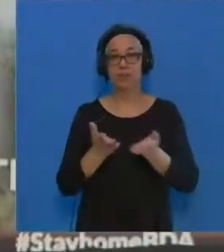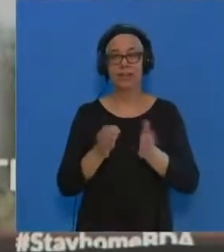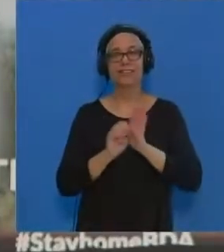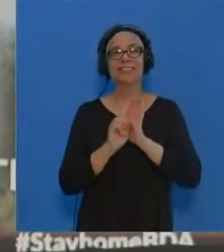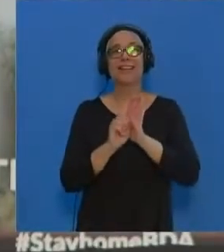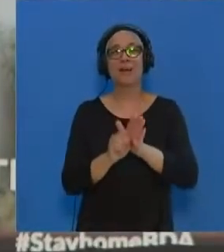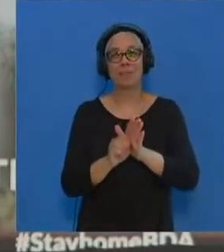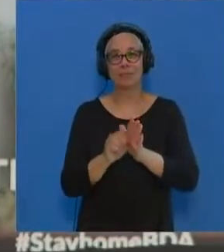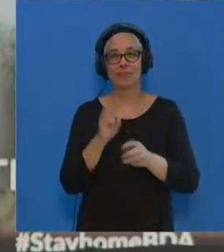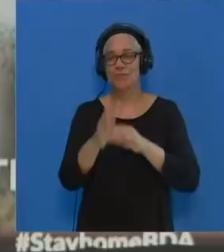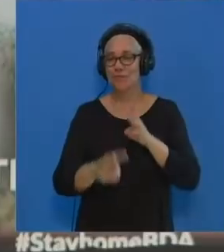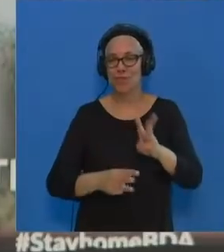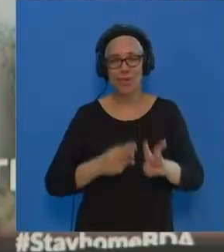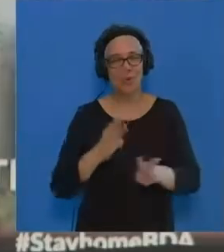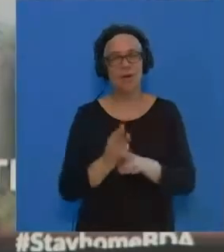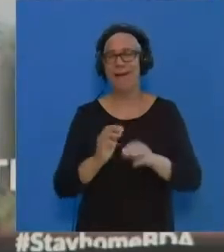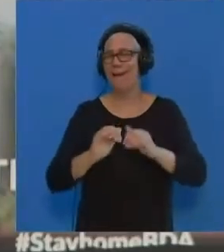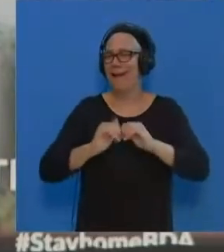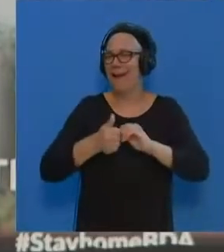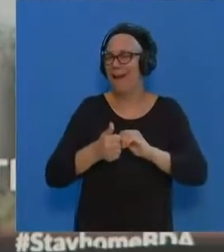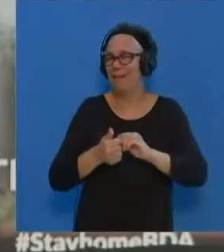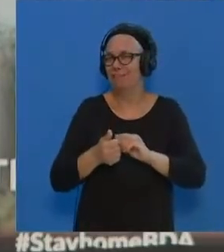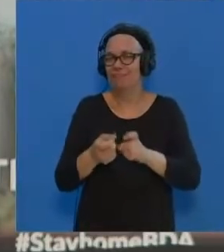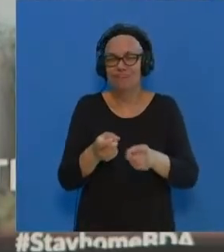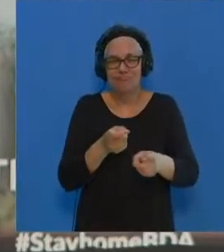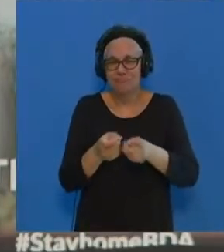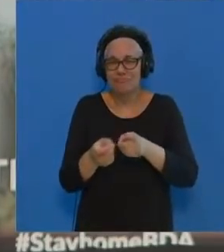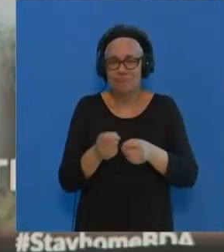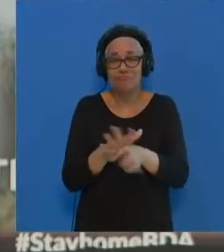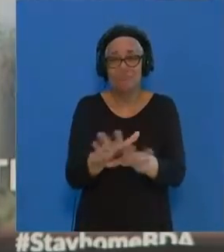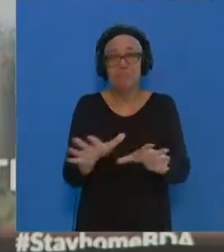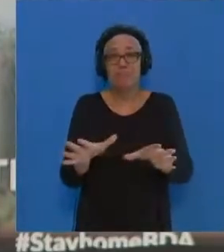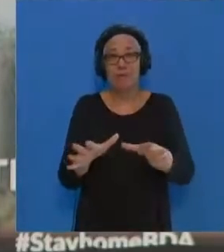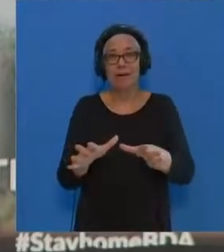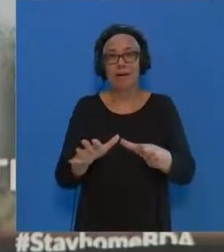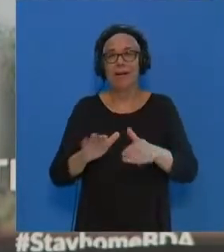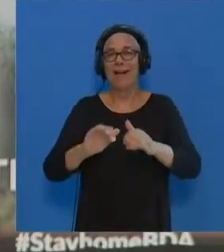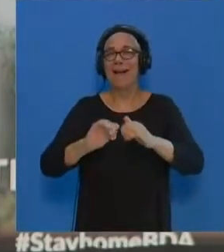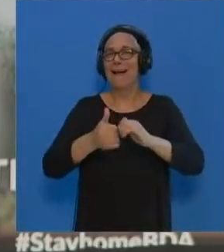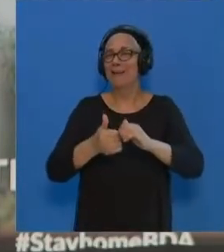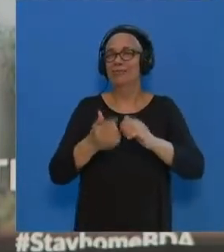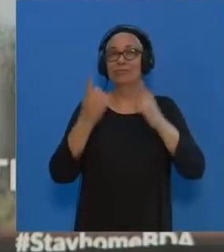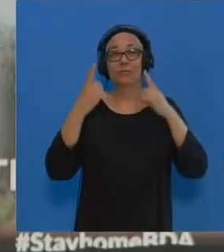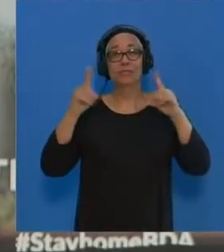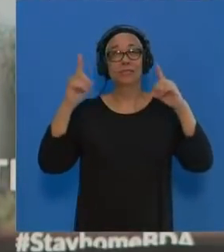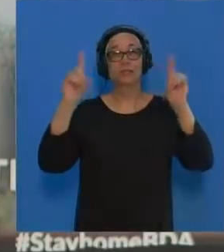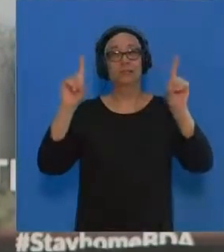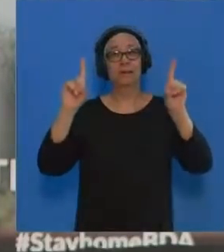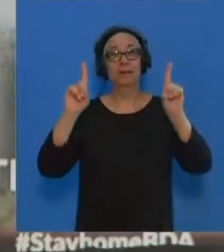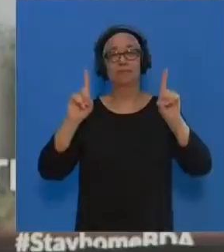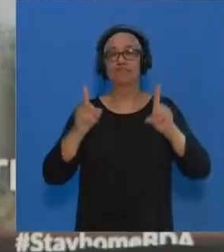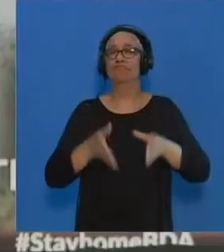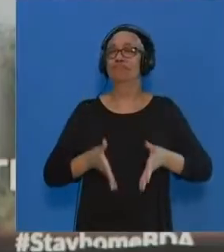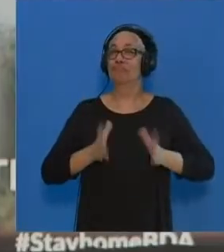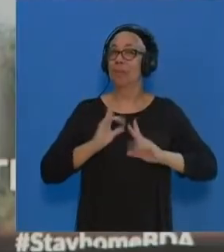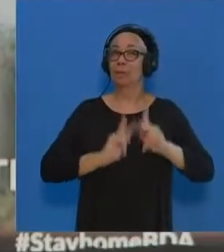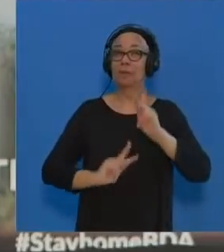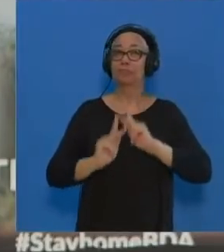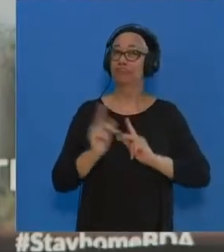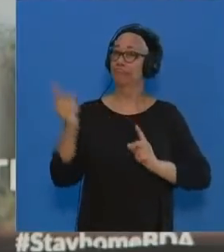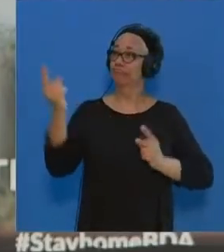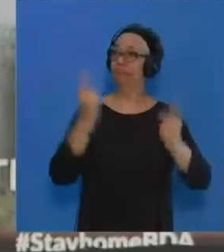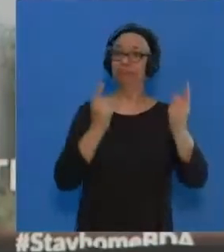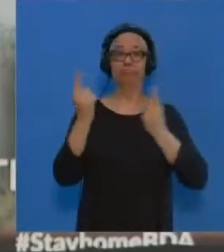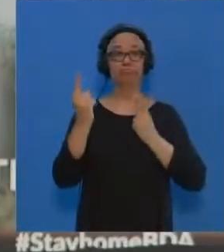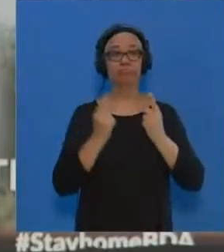on how to manage this virus and how to be successful while allowing persons into your country safely with